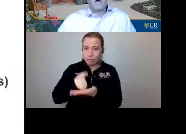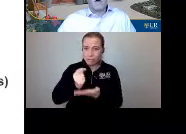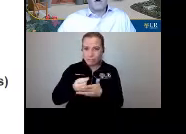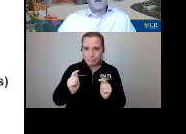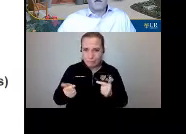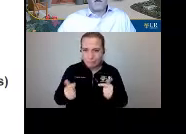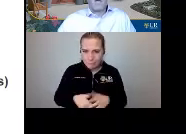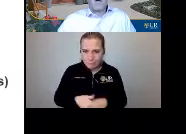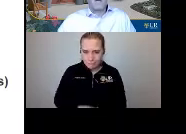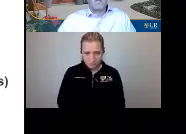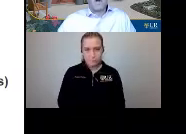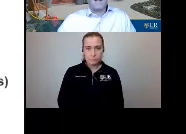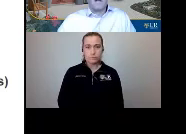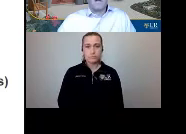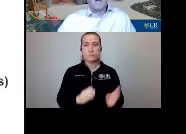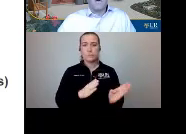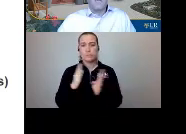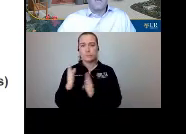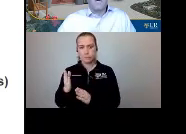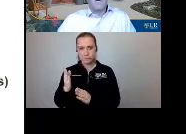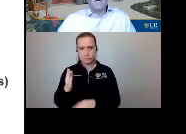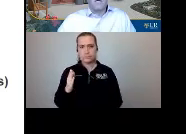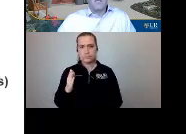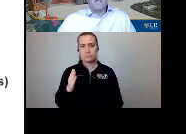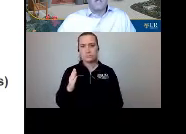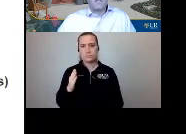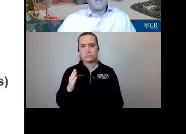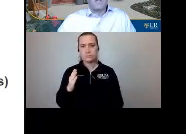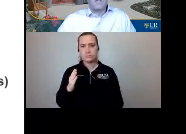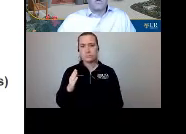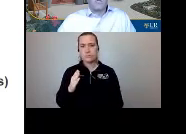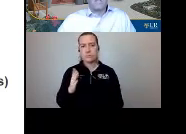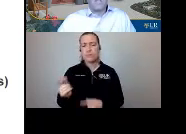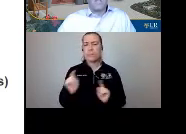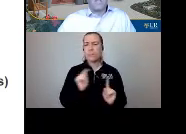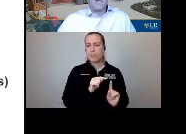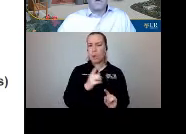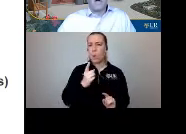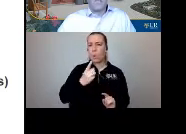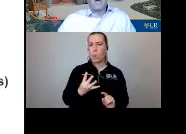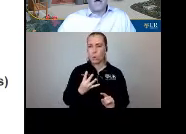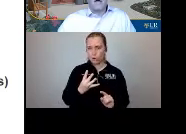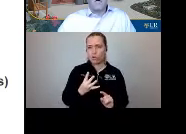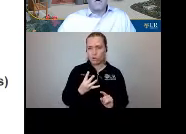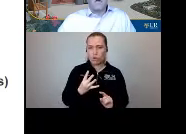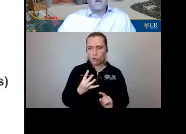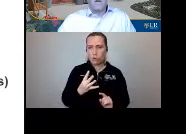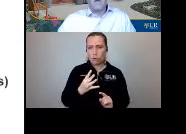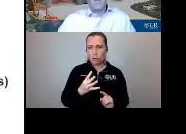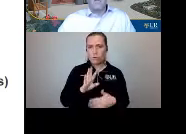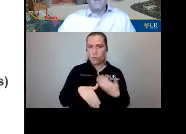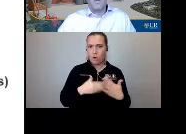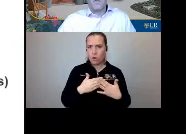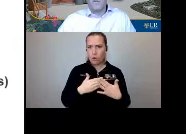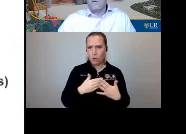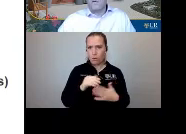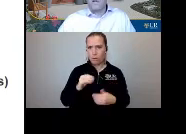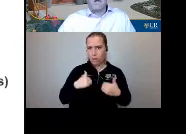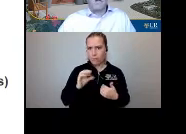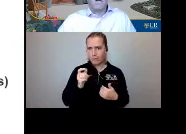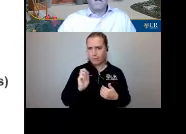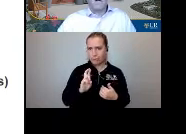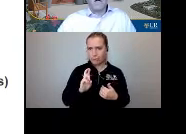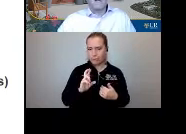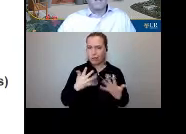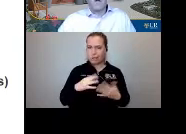cancers have already spread into the lymph nodes in the chest, where a simple resection would not be adequate to